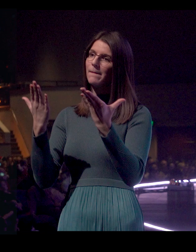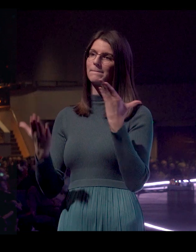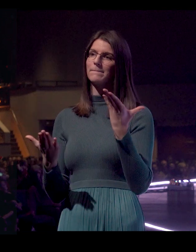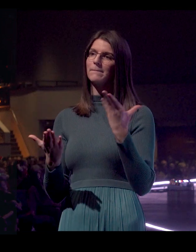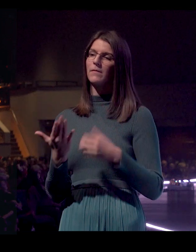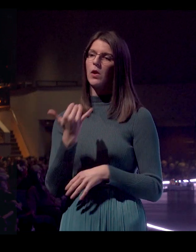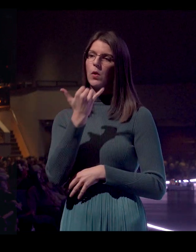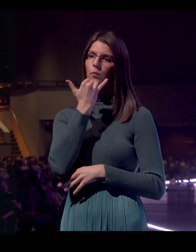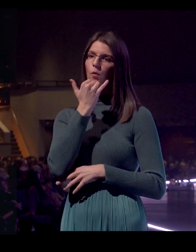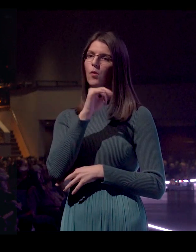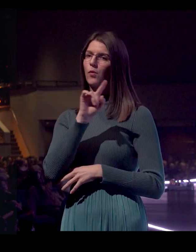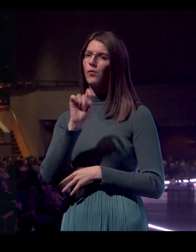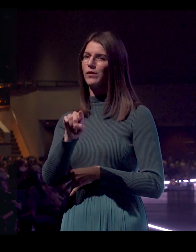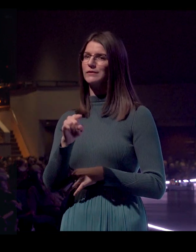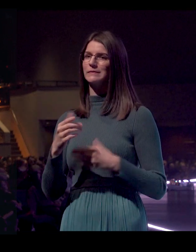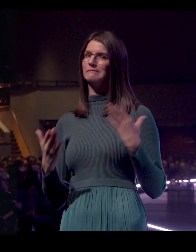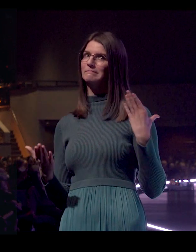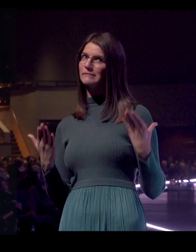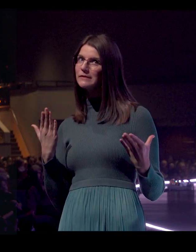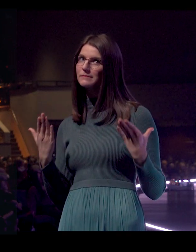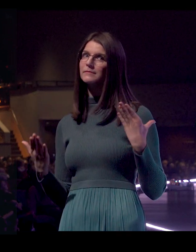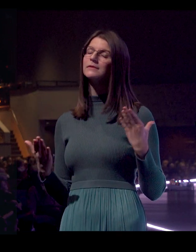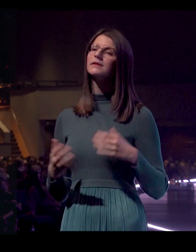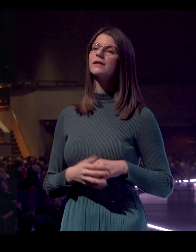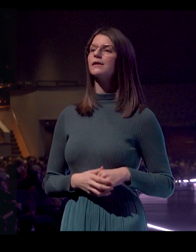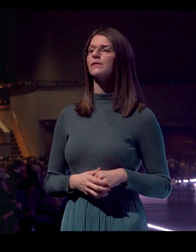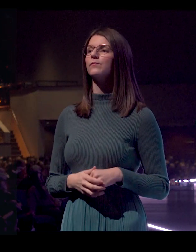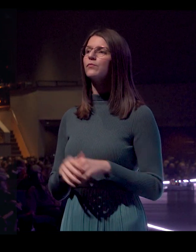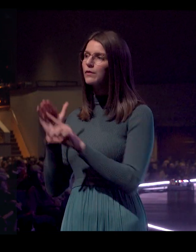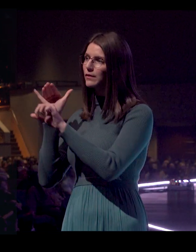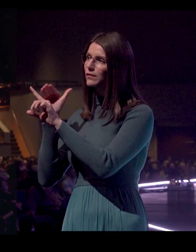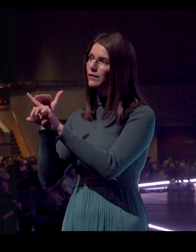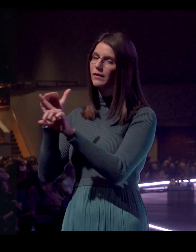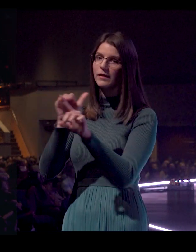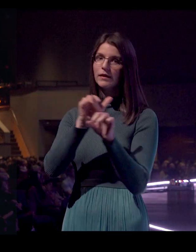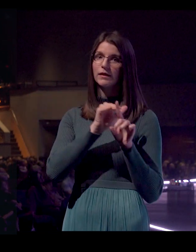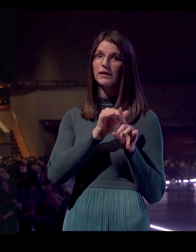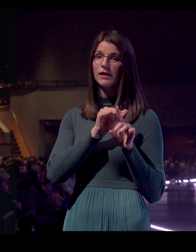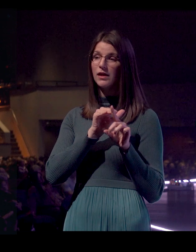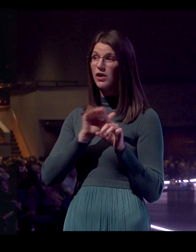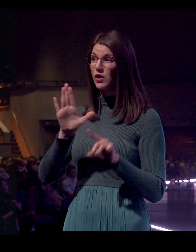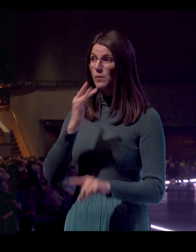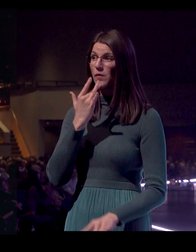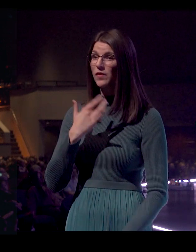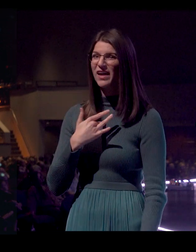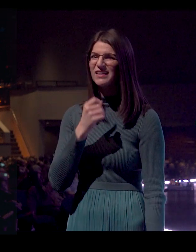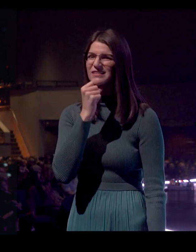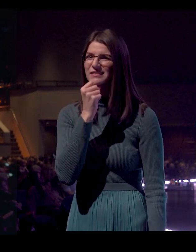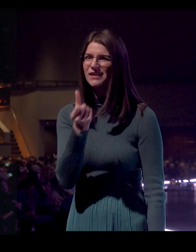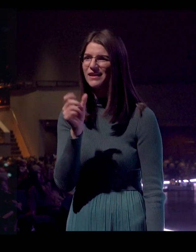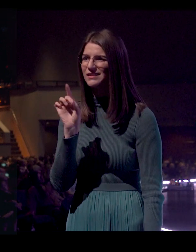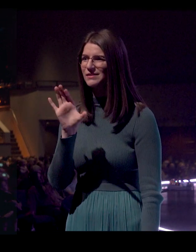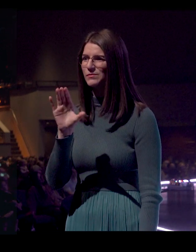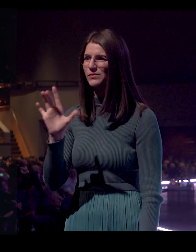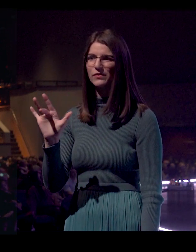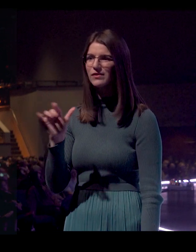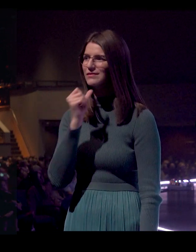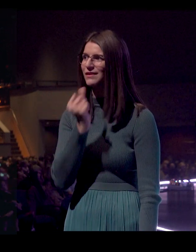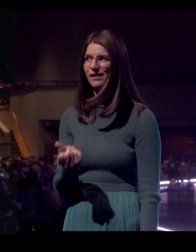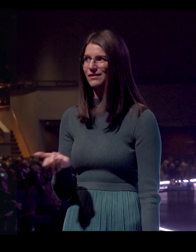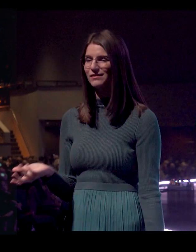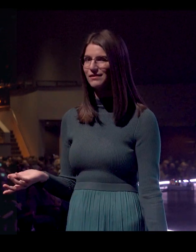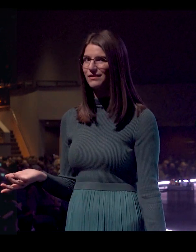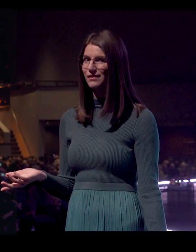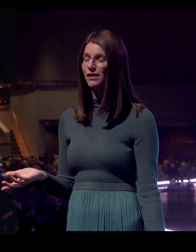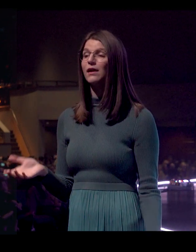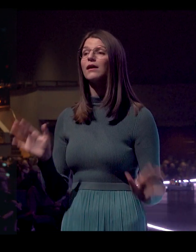remind all of us, it's not your birthday on December 25th. Now, I wrote that in my notes, and I realized